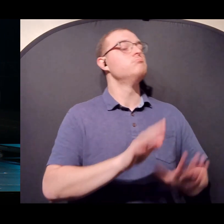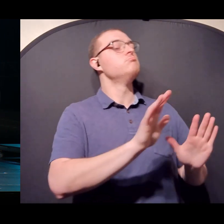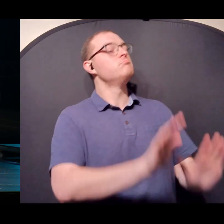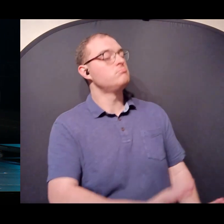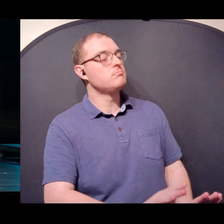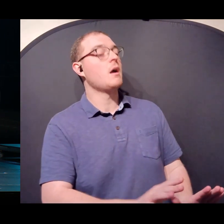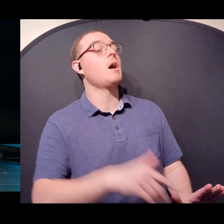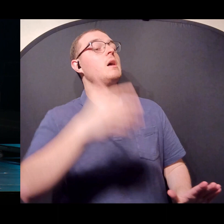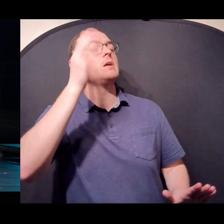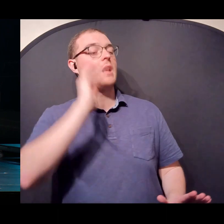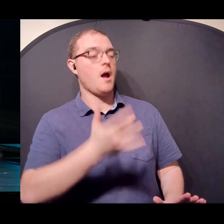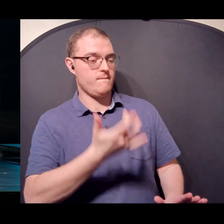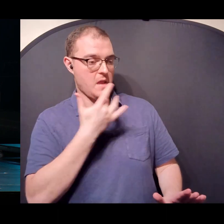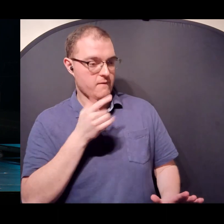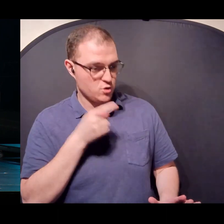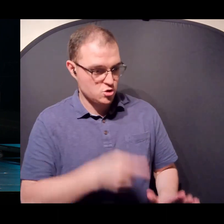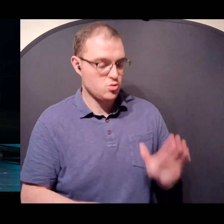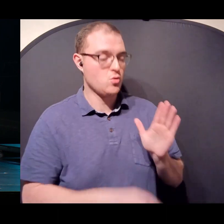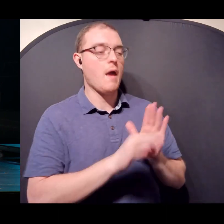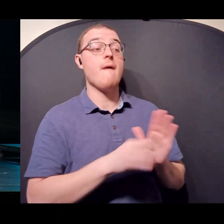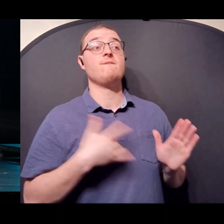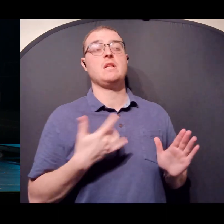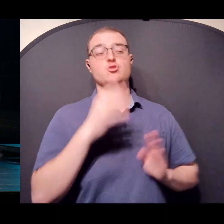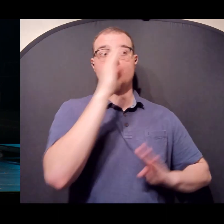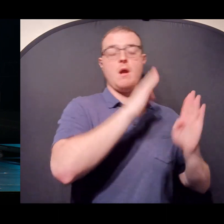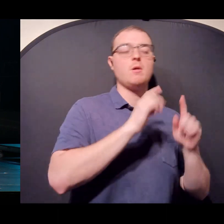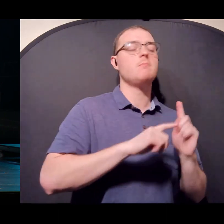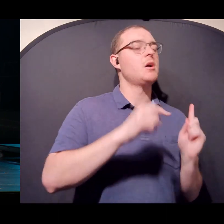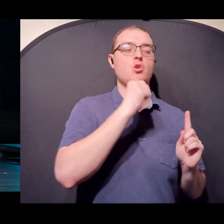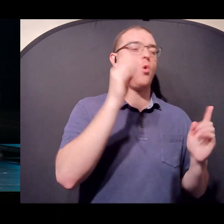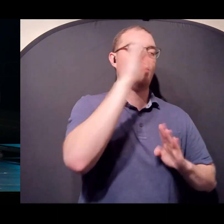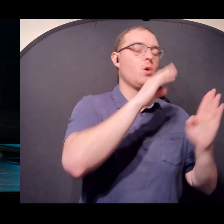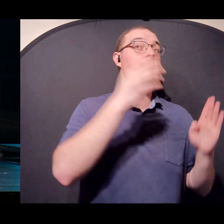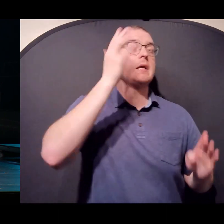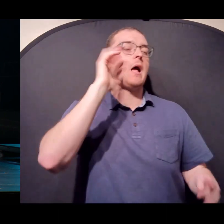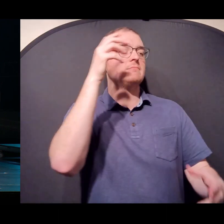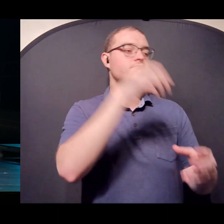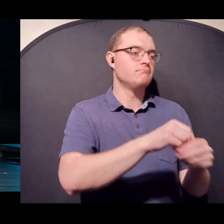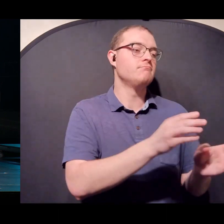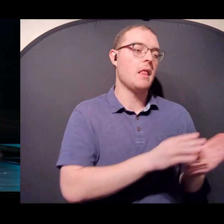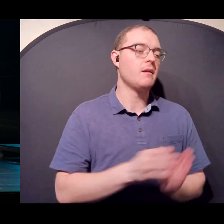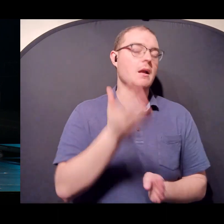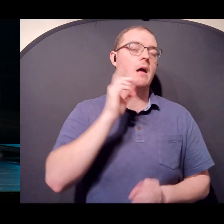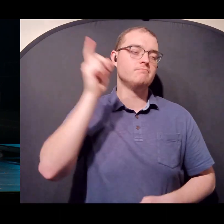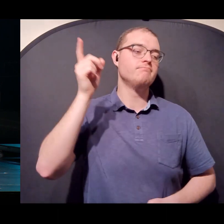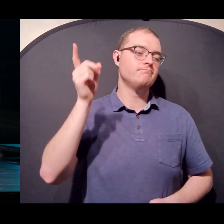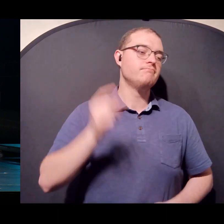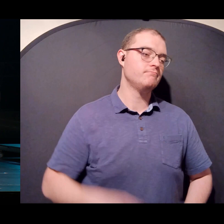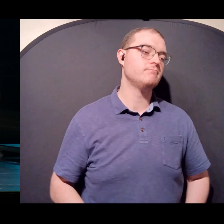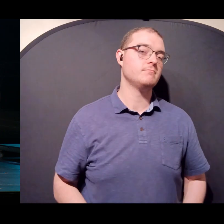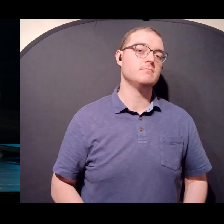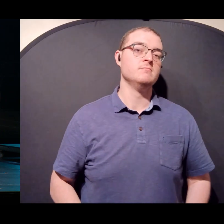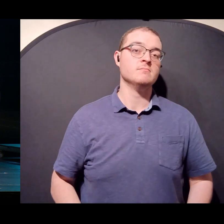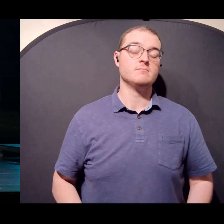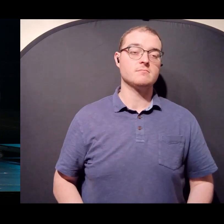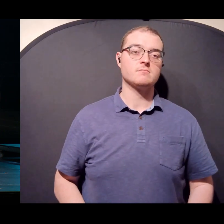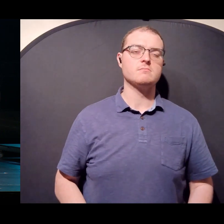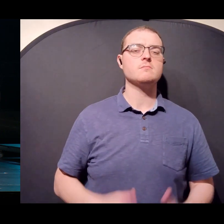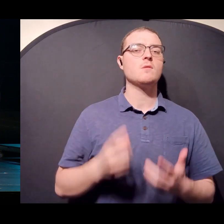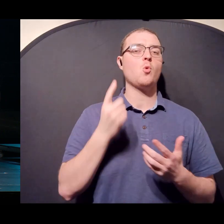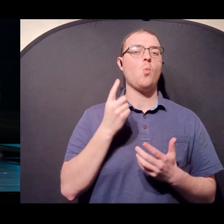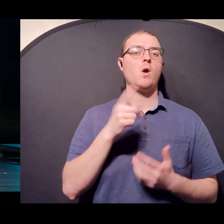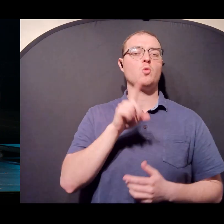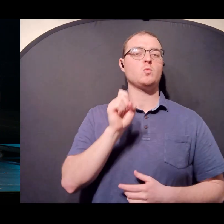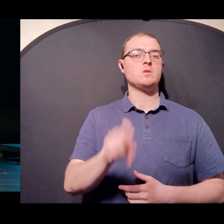found favor with God. And I know it feels troubling, but Mary, don't worry, God's in it. Don't worry, God's in this.